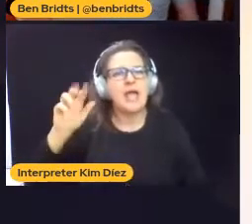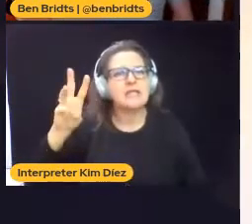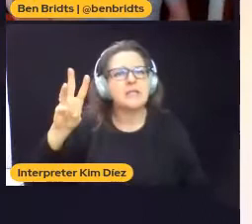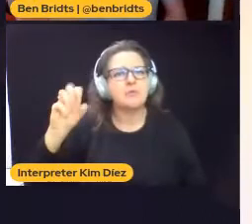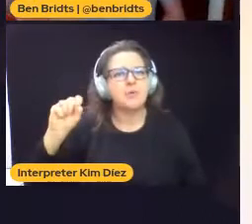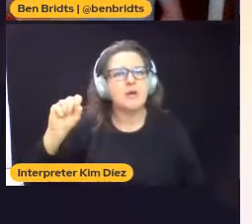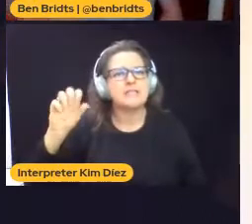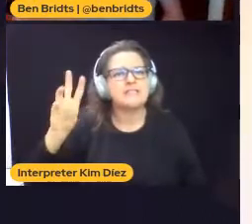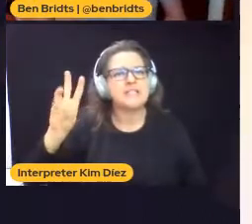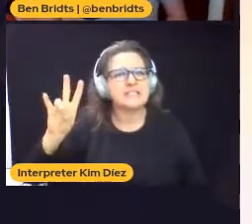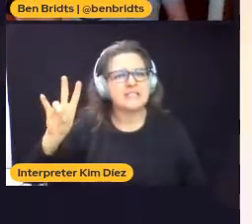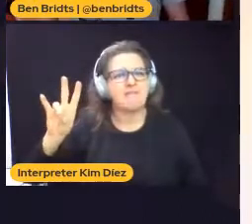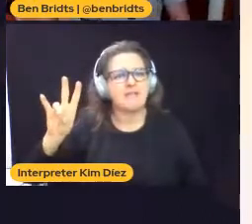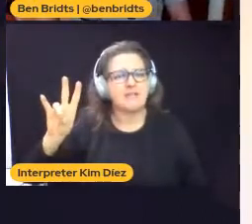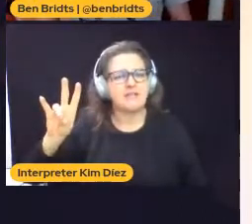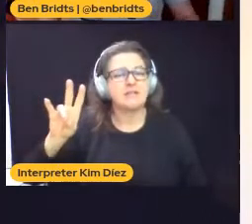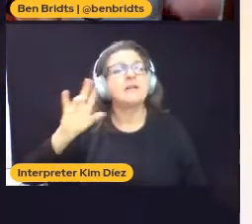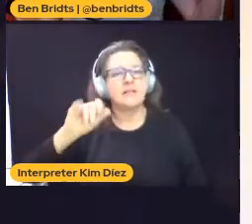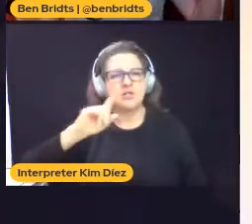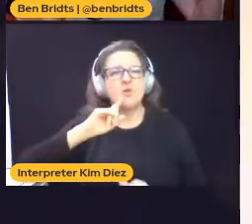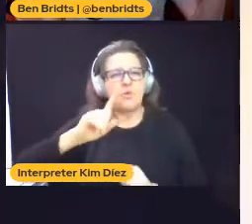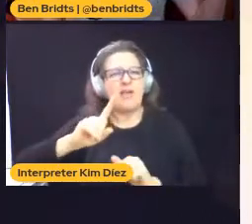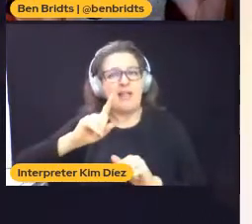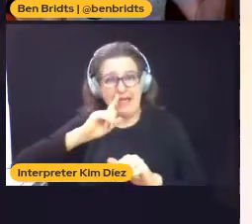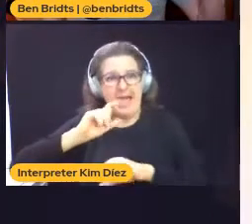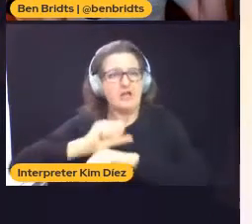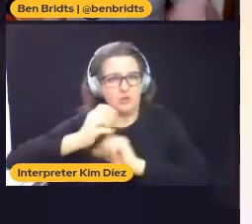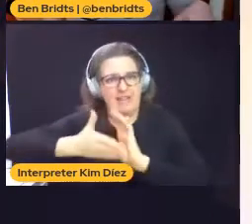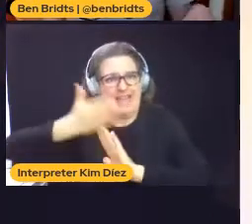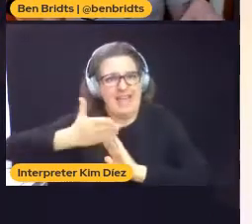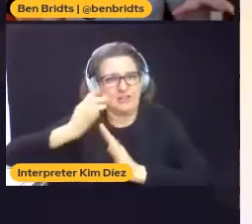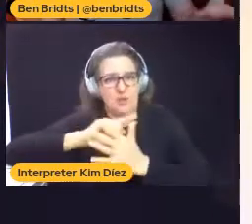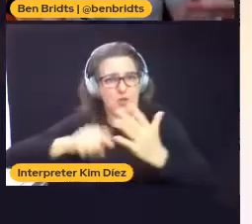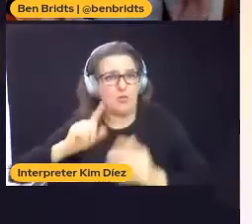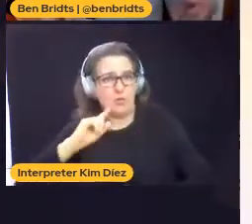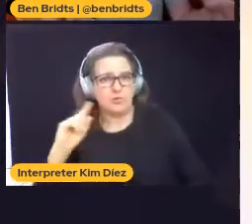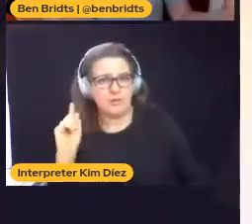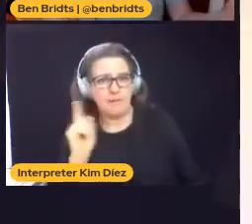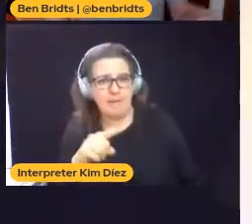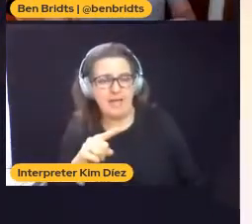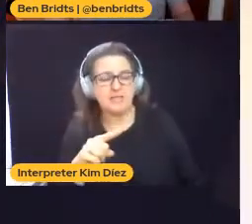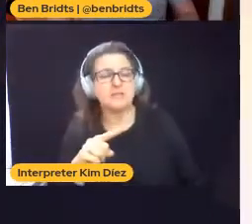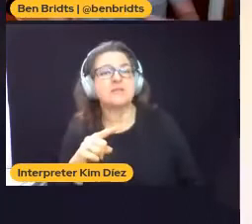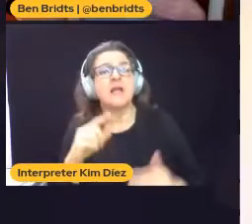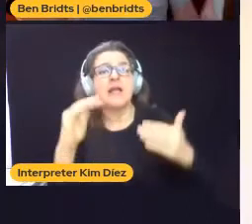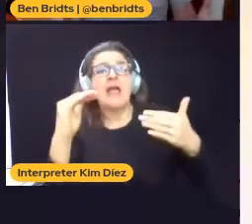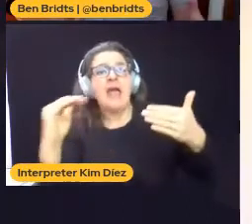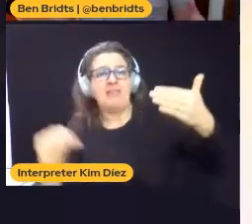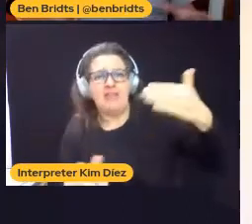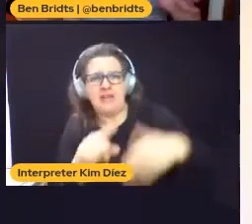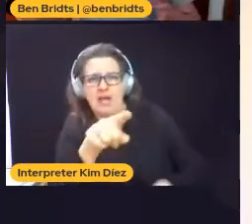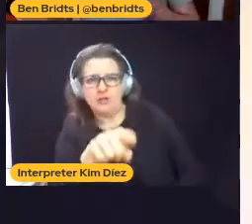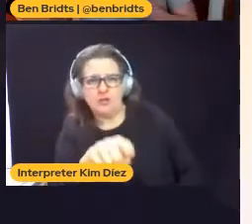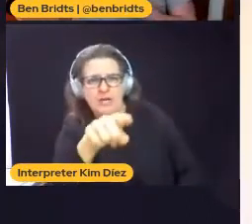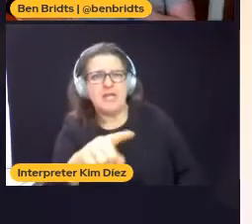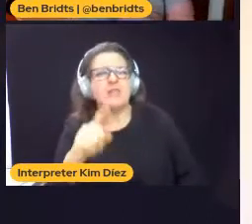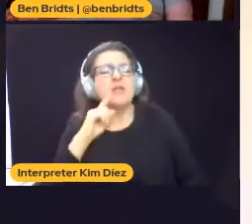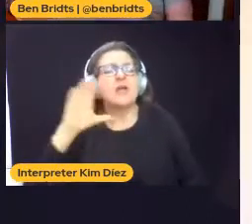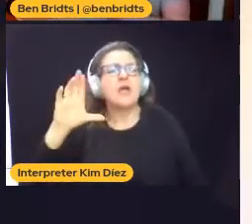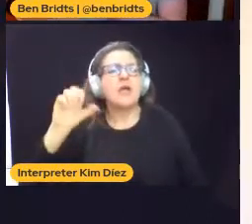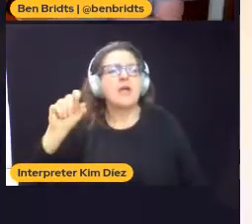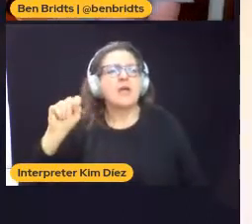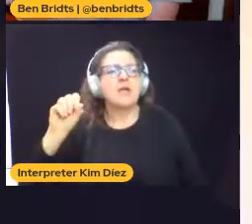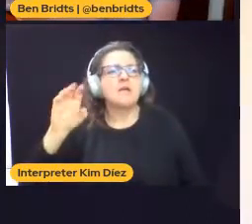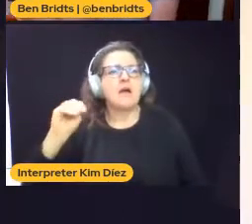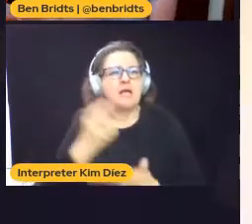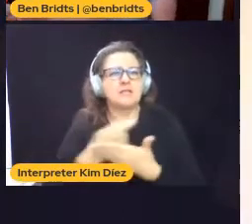that would actually execute those commands. And then underneath that, we see that we also get some custom resources that are